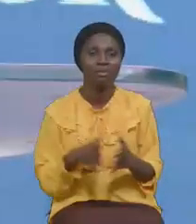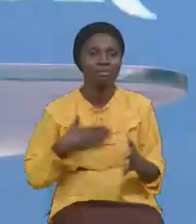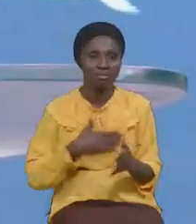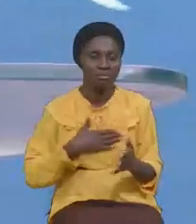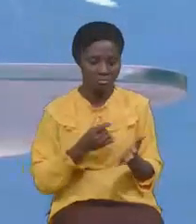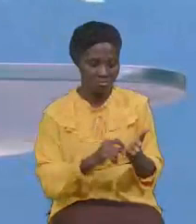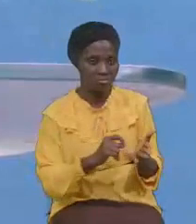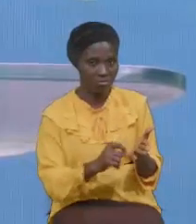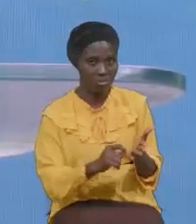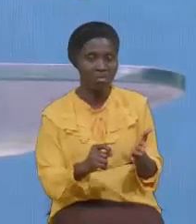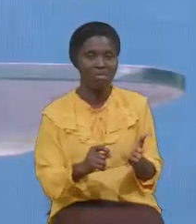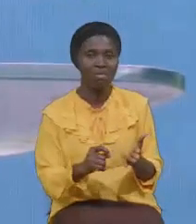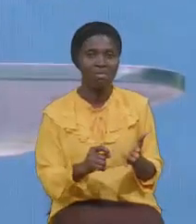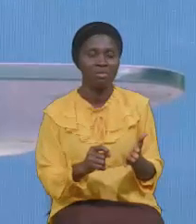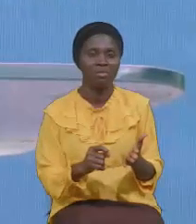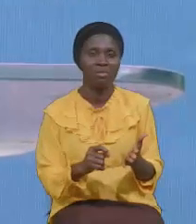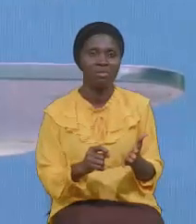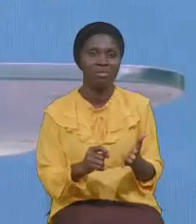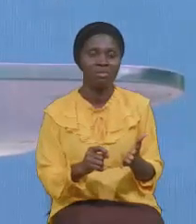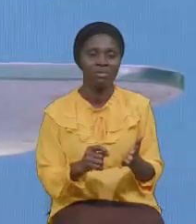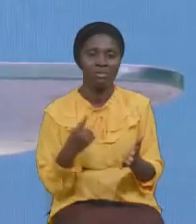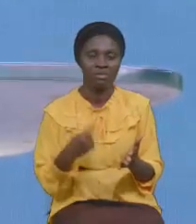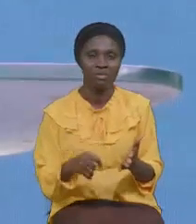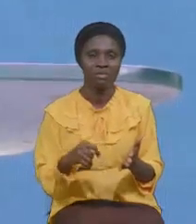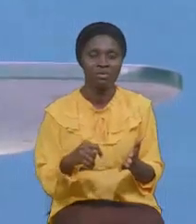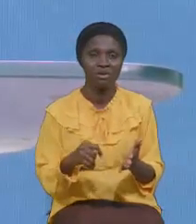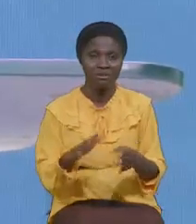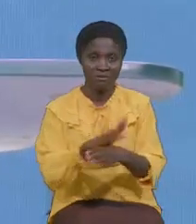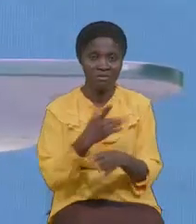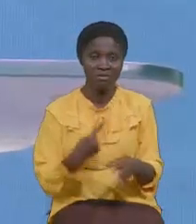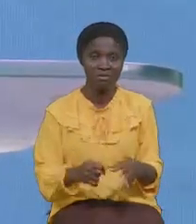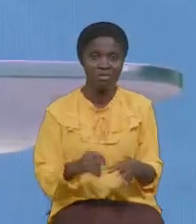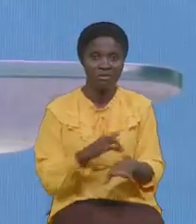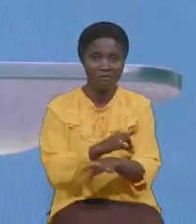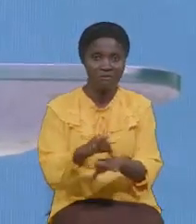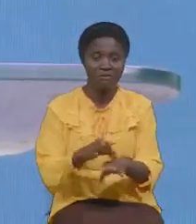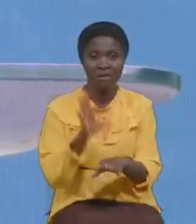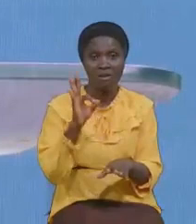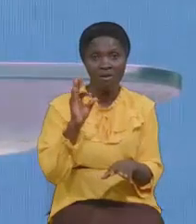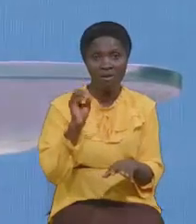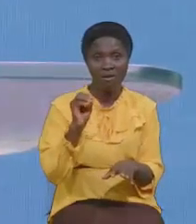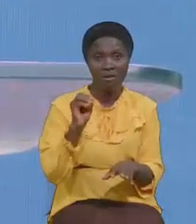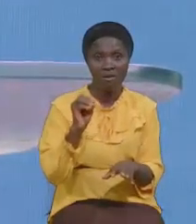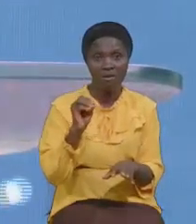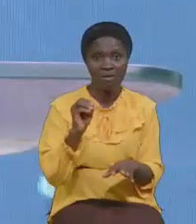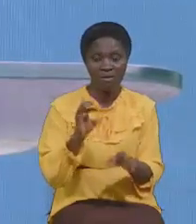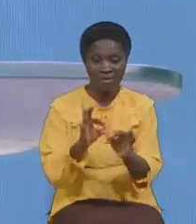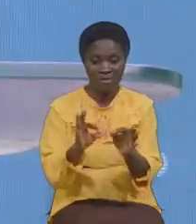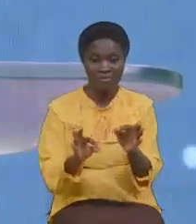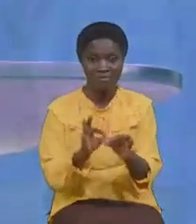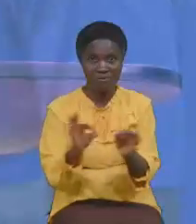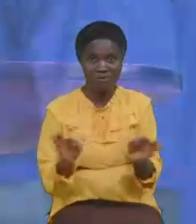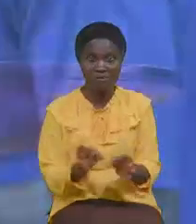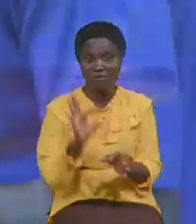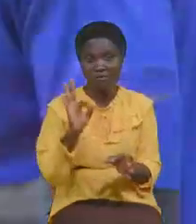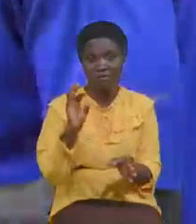fill the request or the requirement information correctly and return the